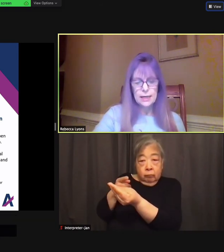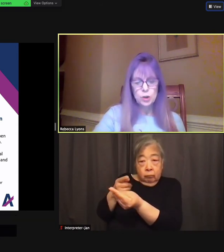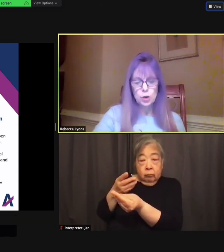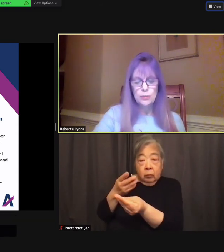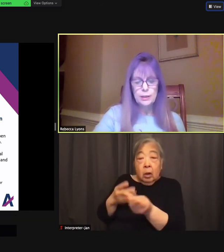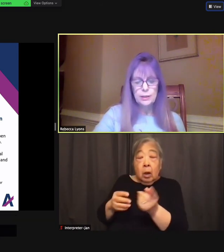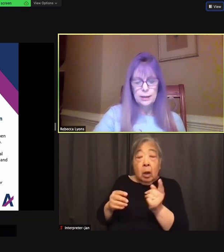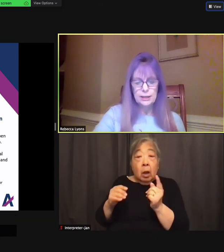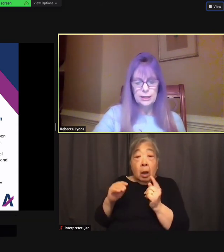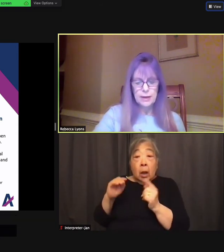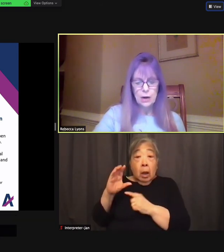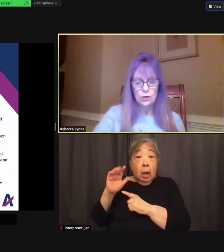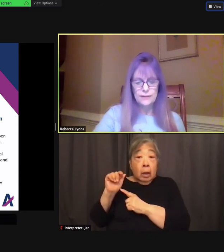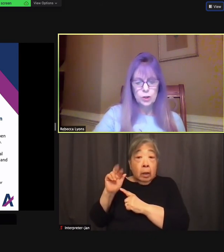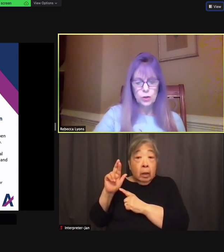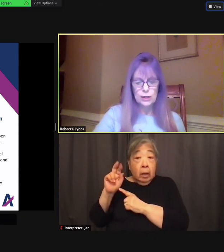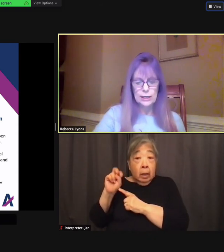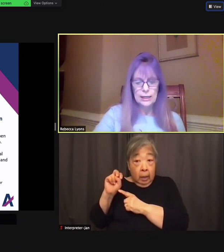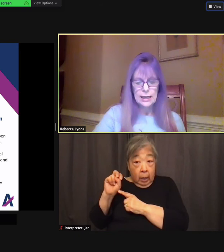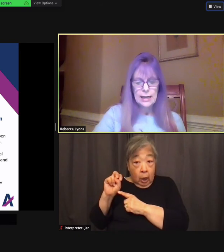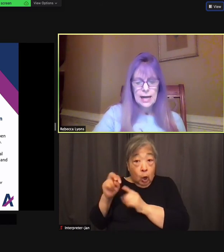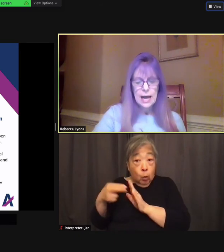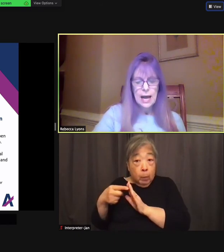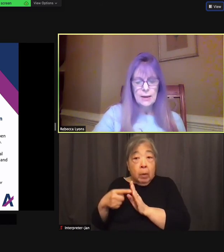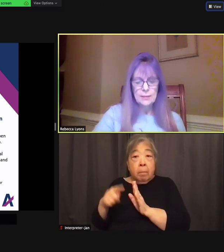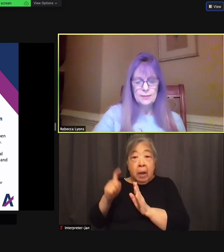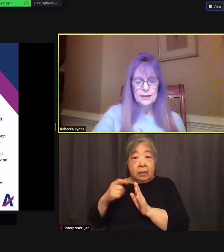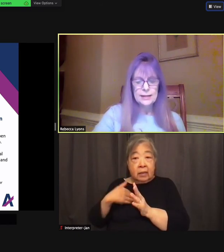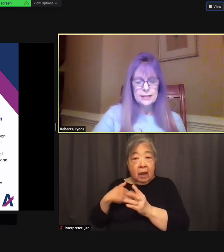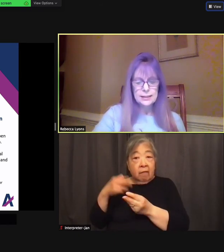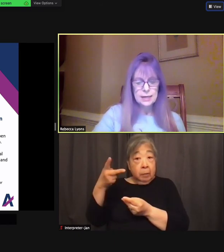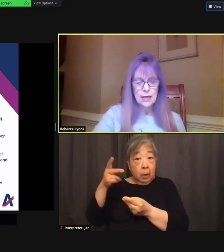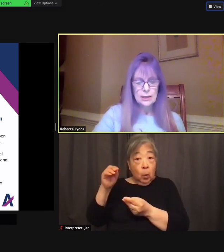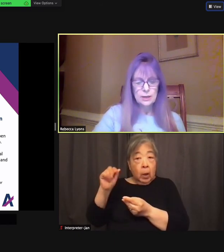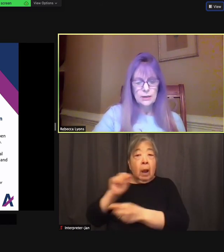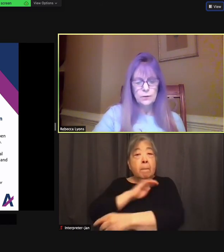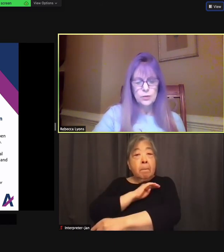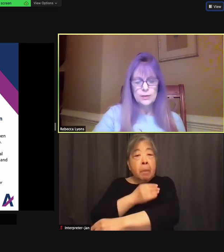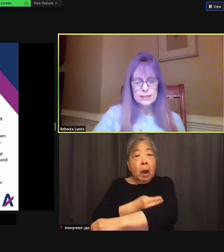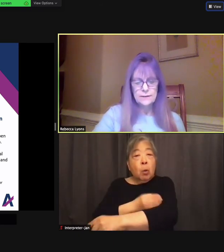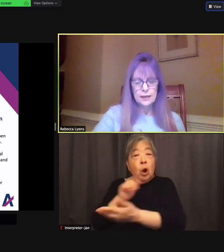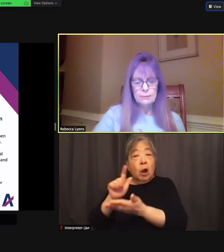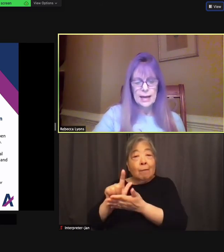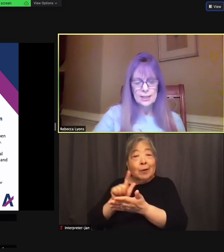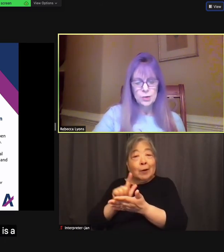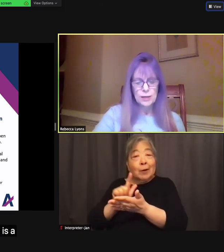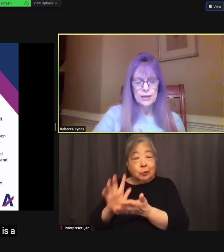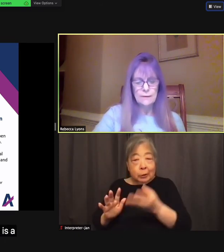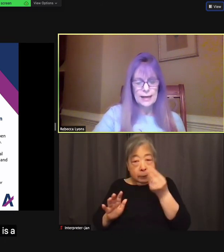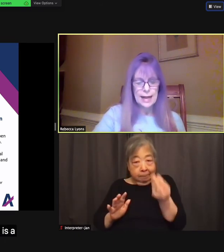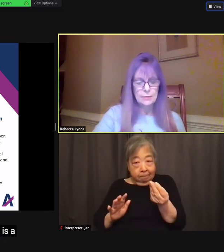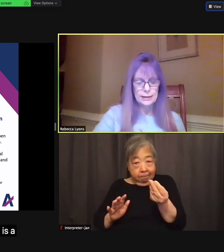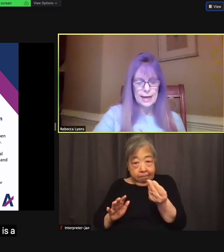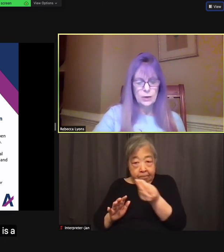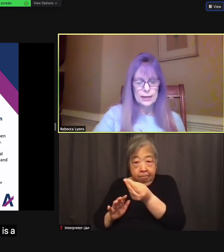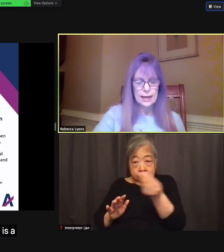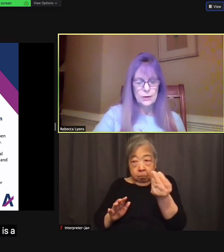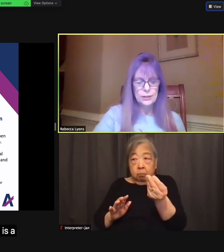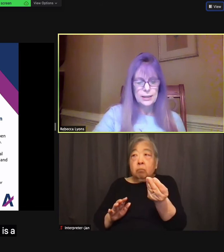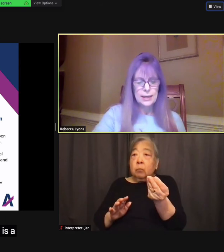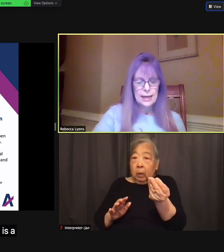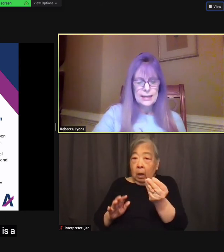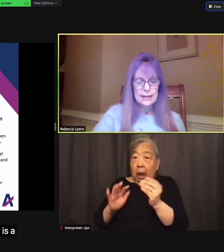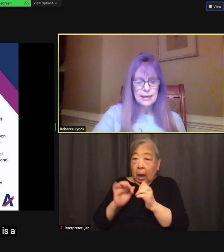a durable limited power of attorney. This is a document for specific management of the ABLEnow